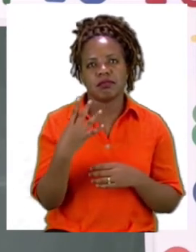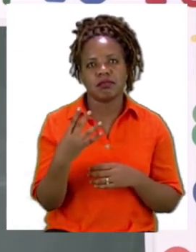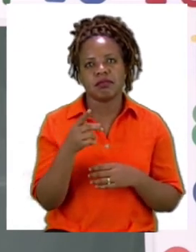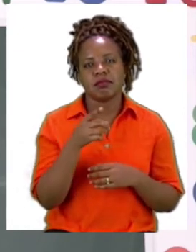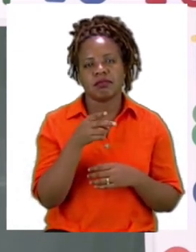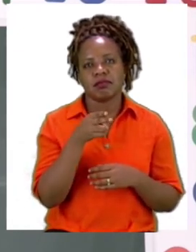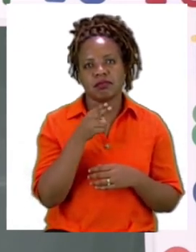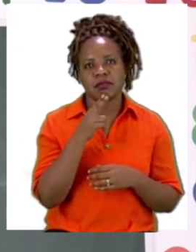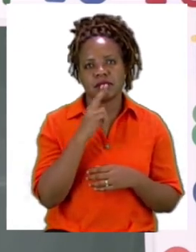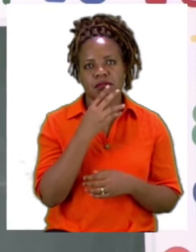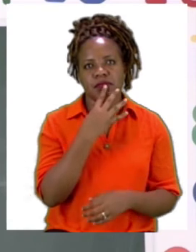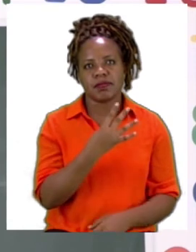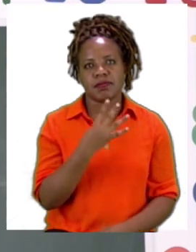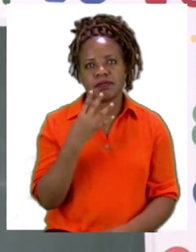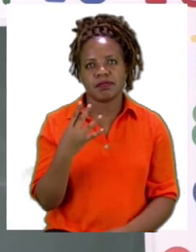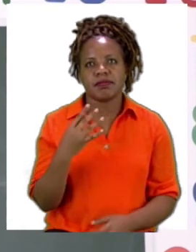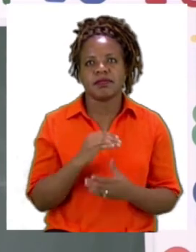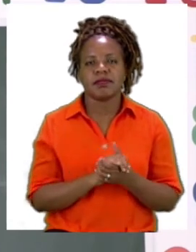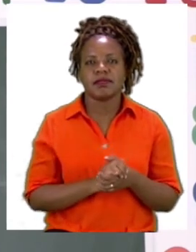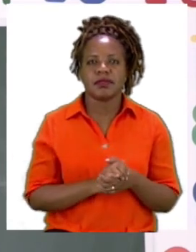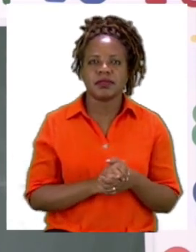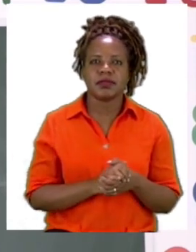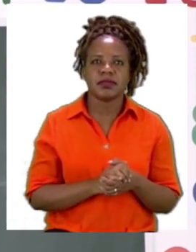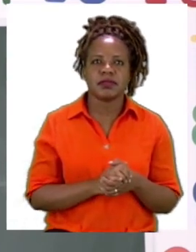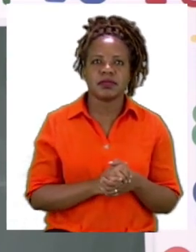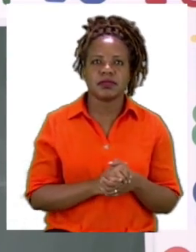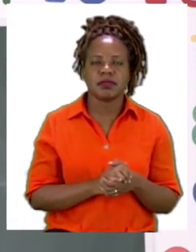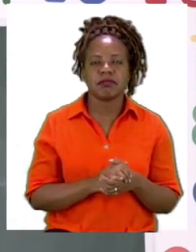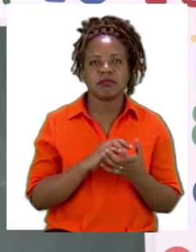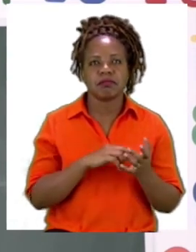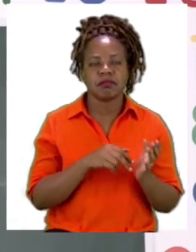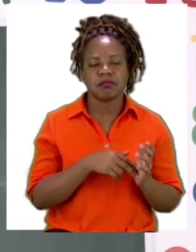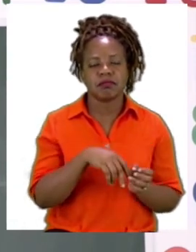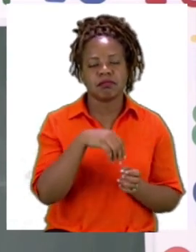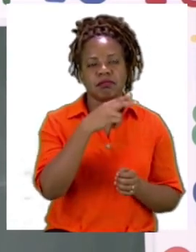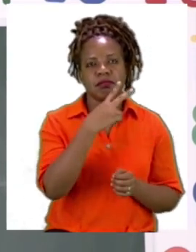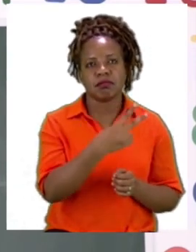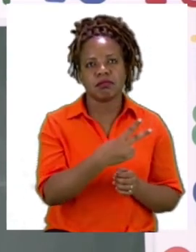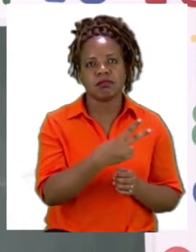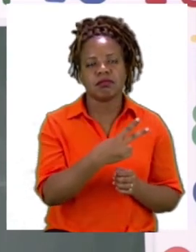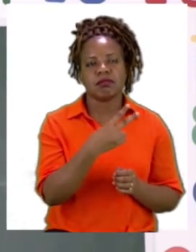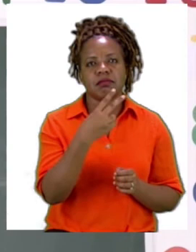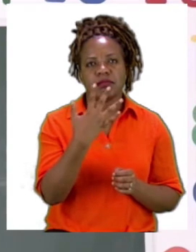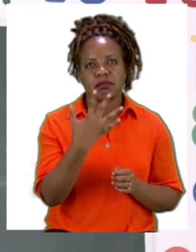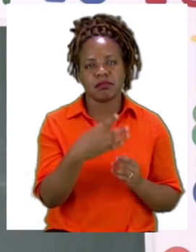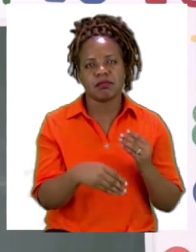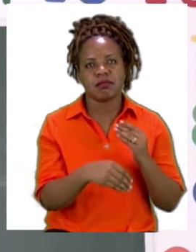44. This also means that 25 plus